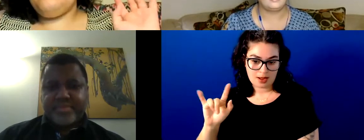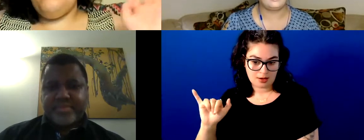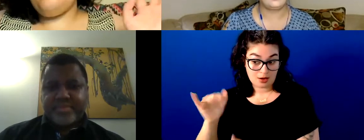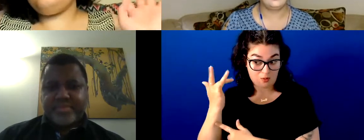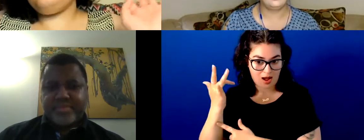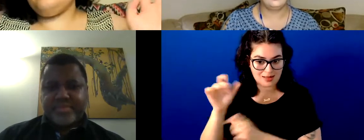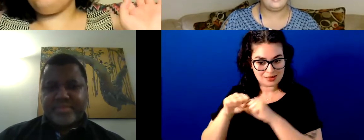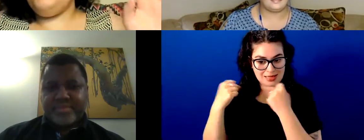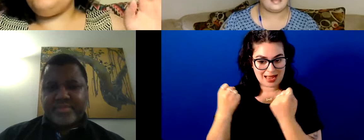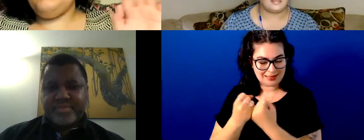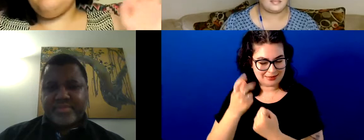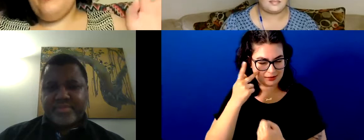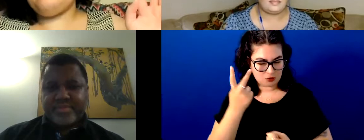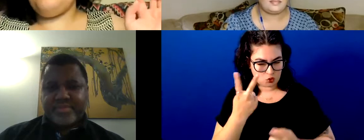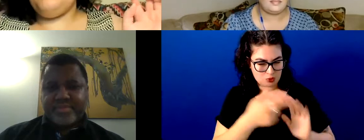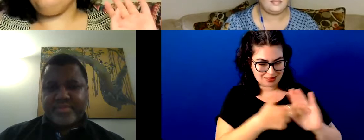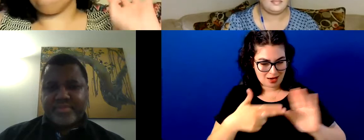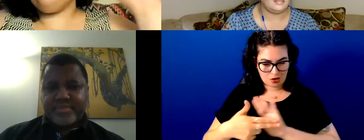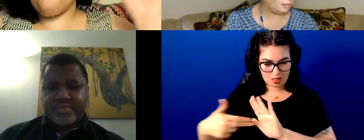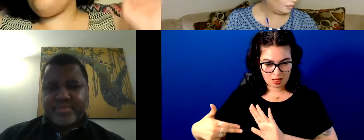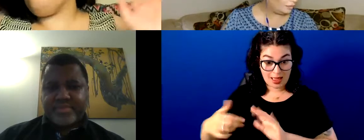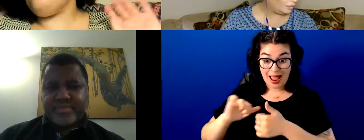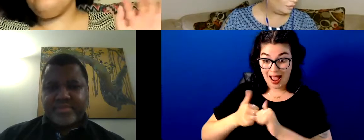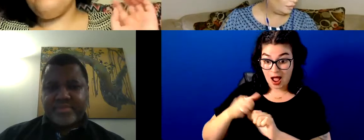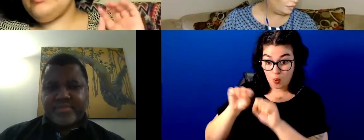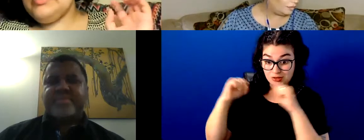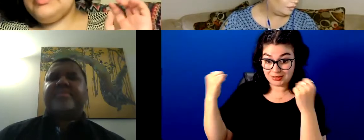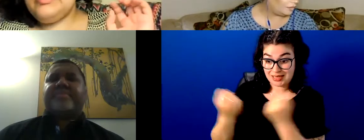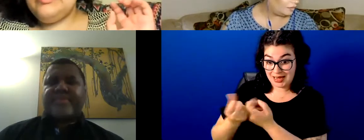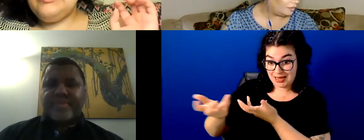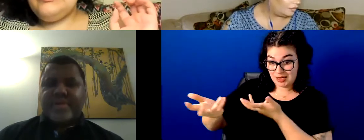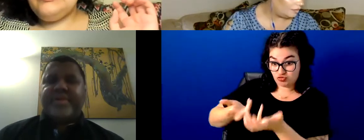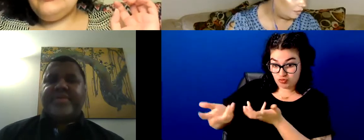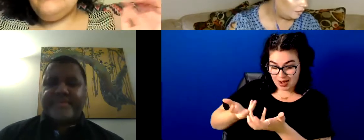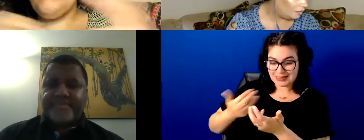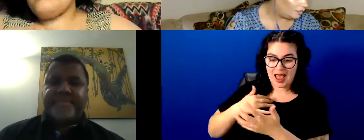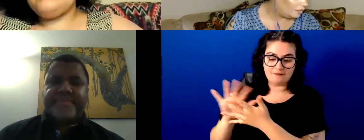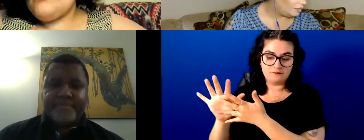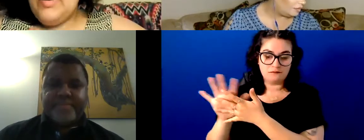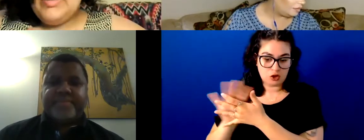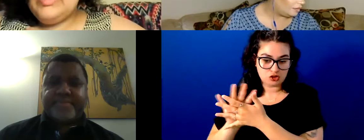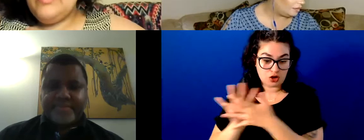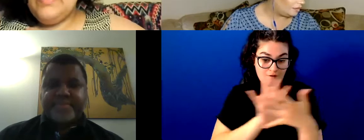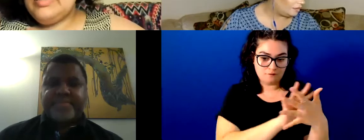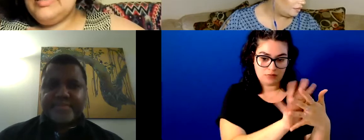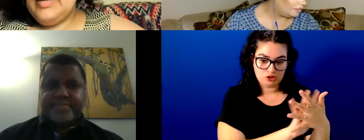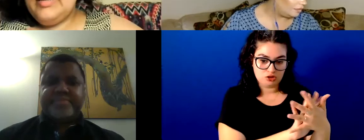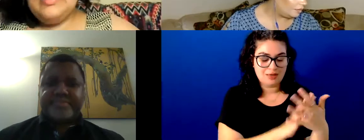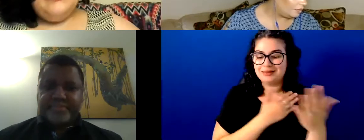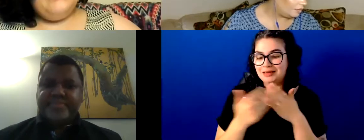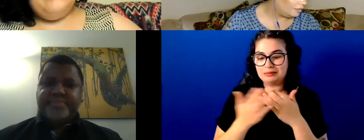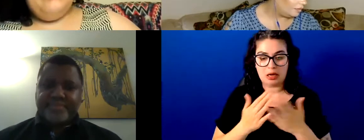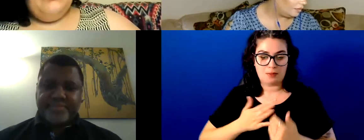And the way in which society views me and interacts with me is through both of those filters, regardless of how my gender falls into